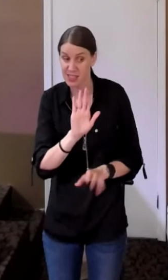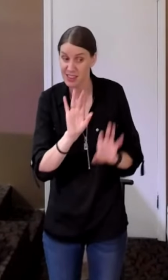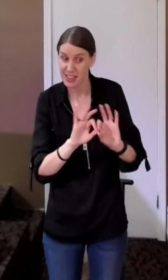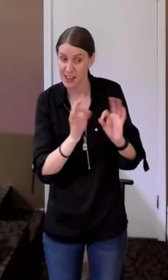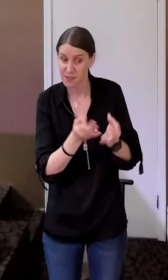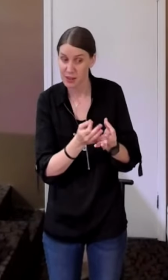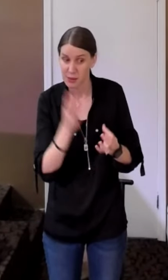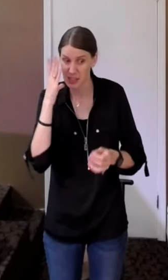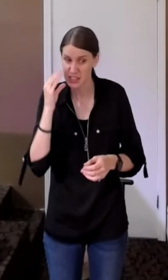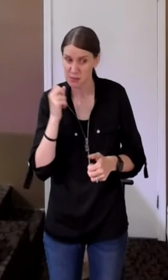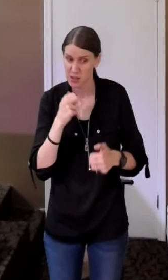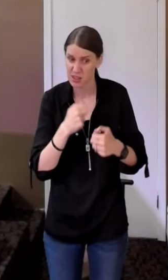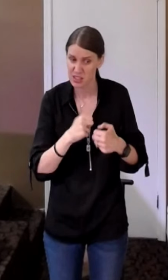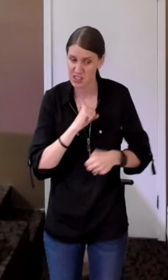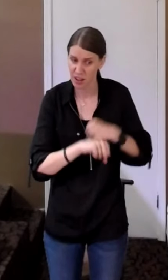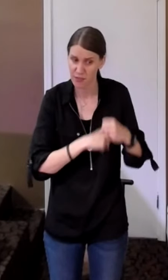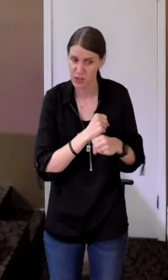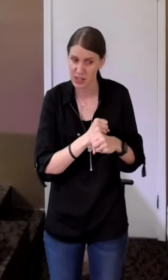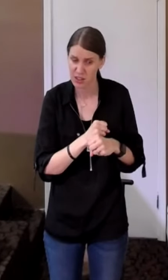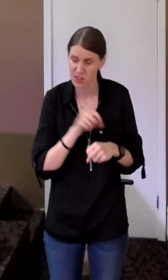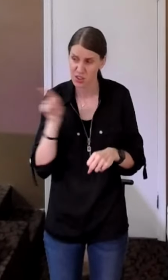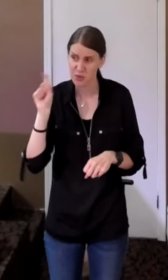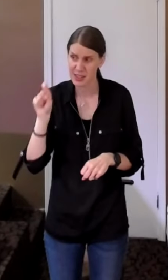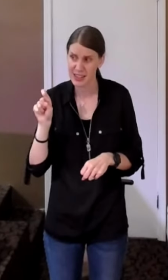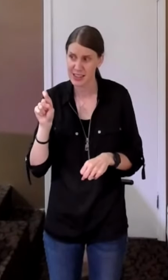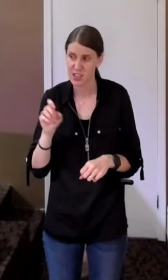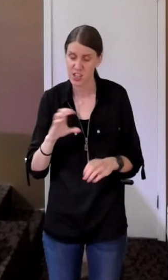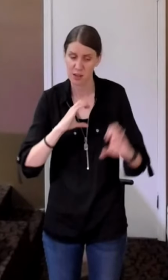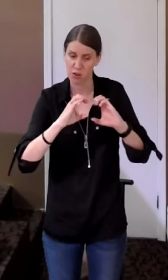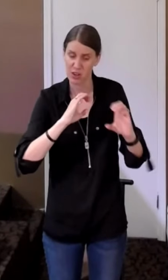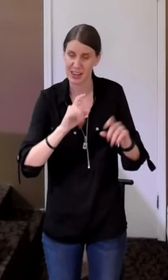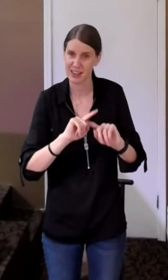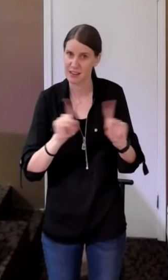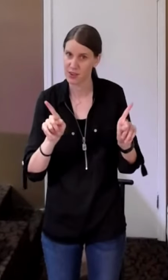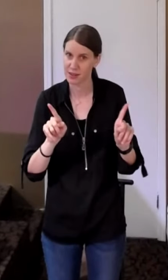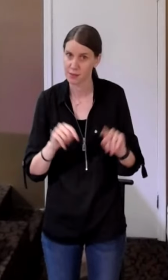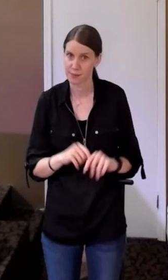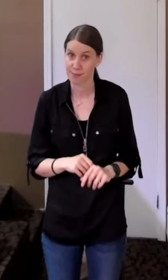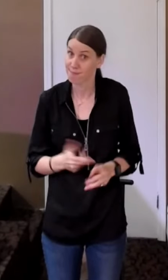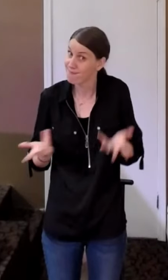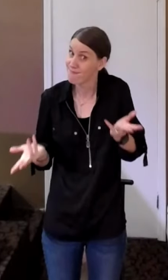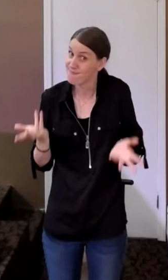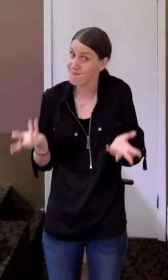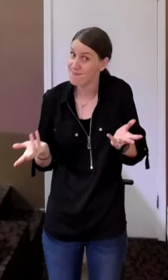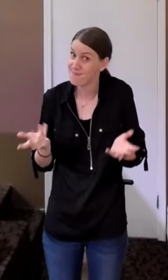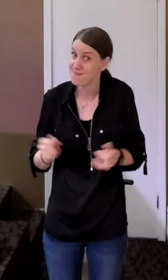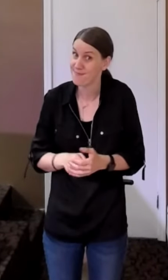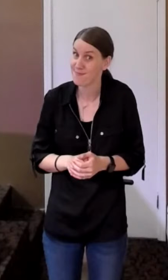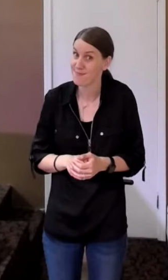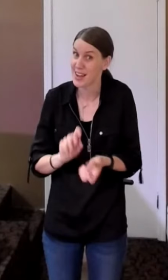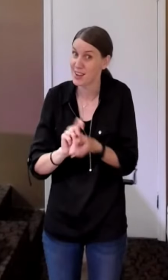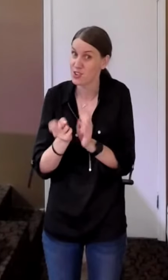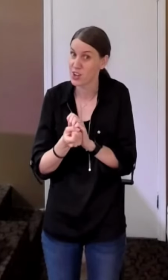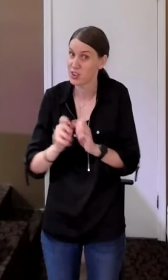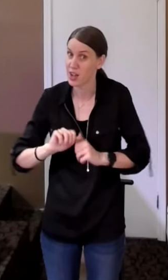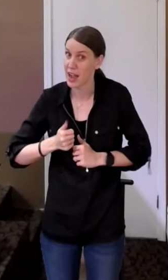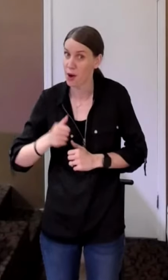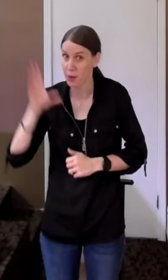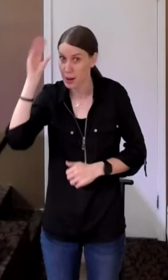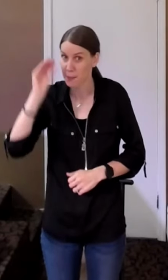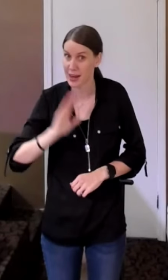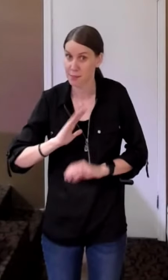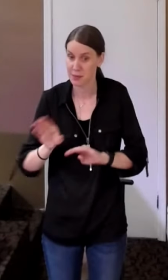this and you need to approach this differently? You know, that'll change the way a man behaves